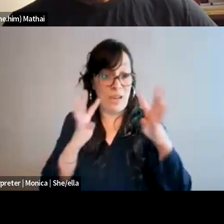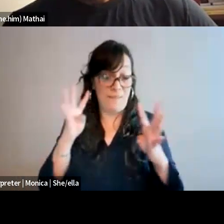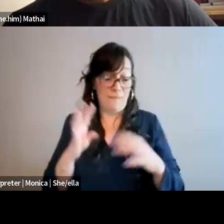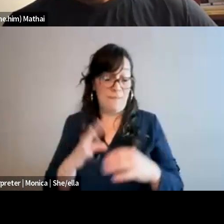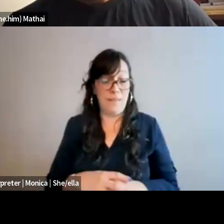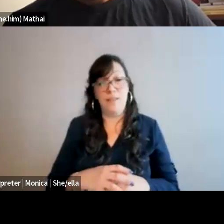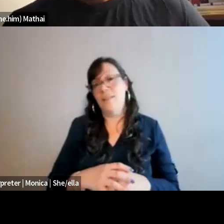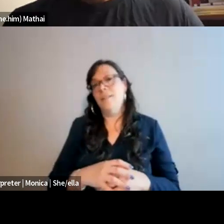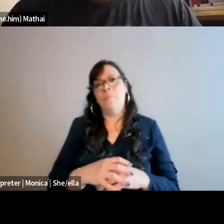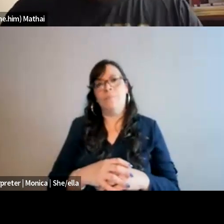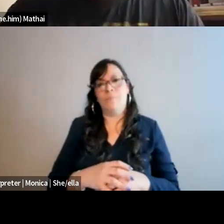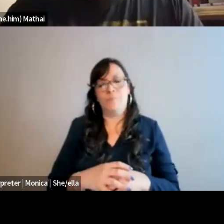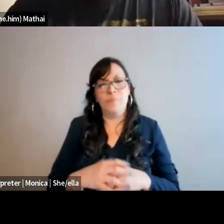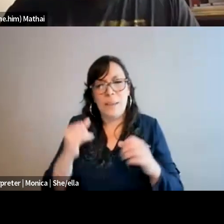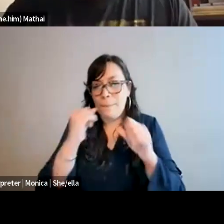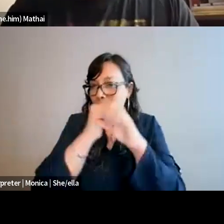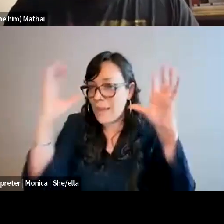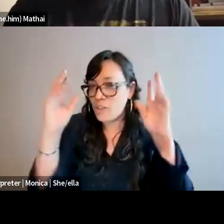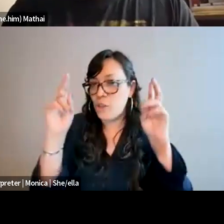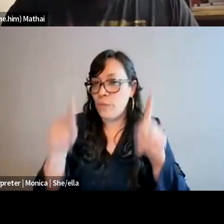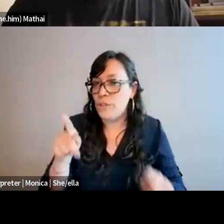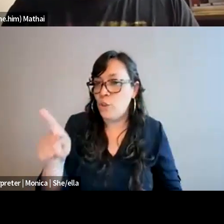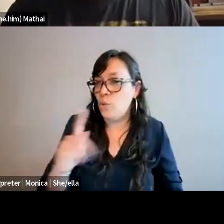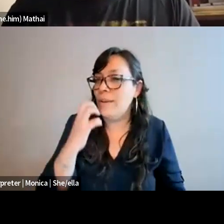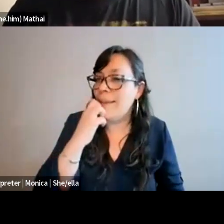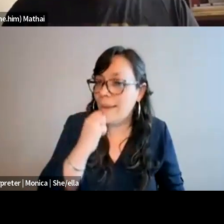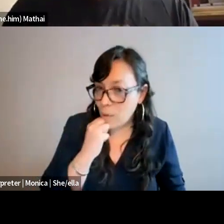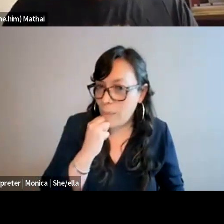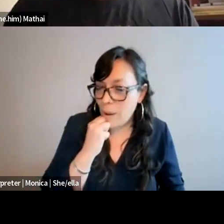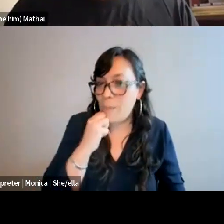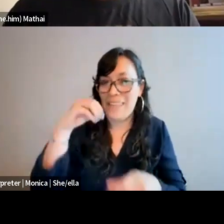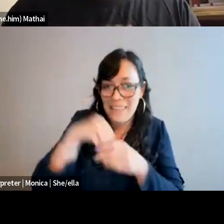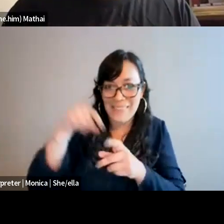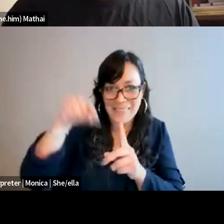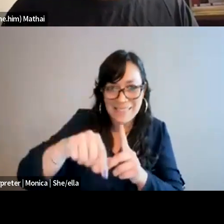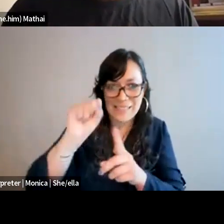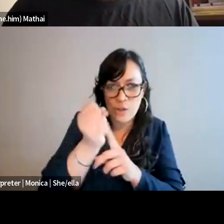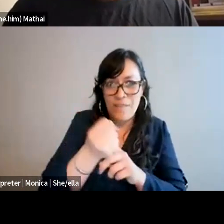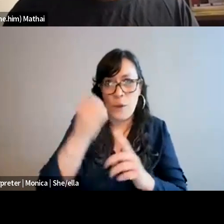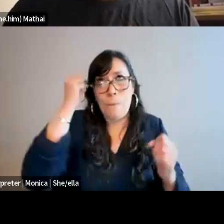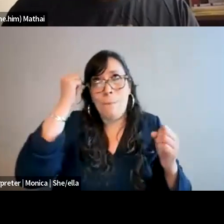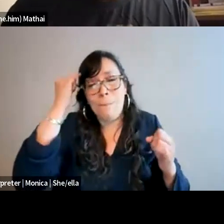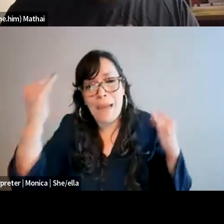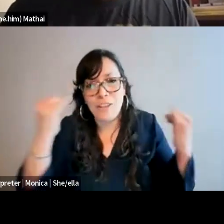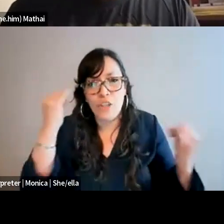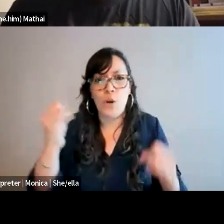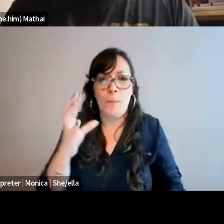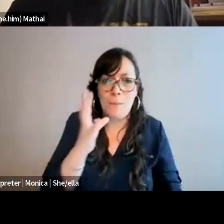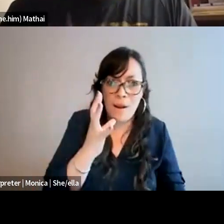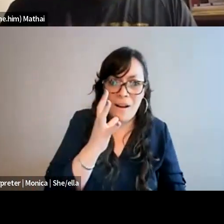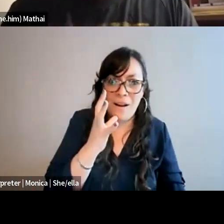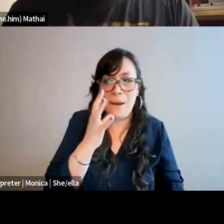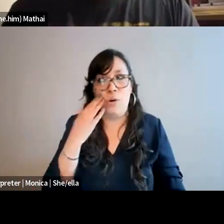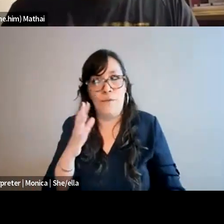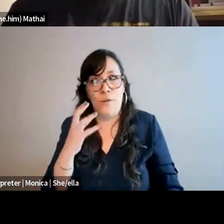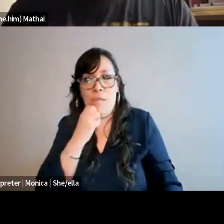know, imagine someone you care about being in a, if you imagine your mom or someone actually who you love, I don't know if you love